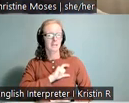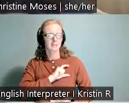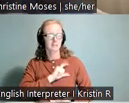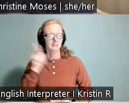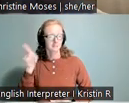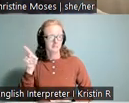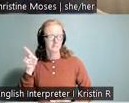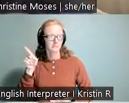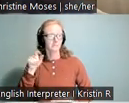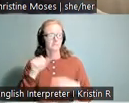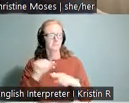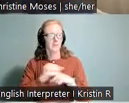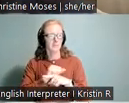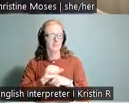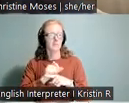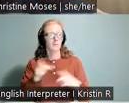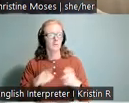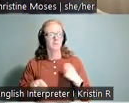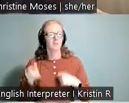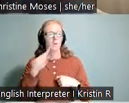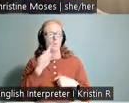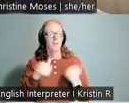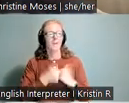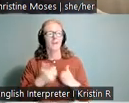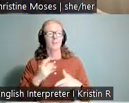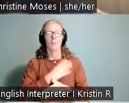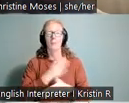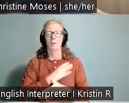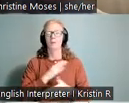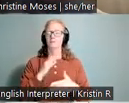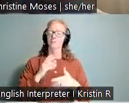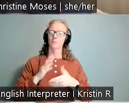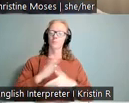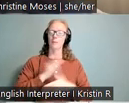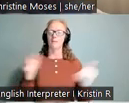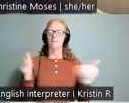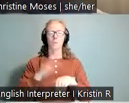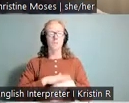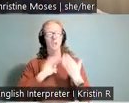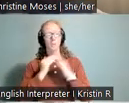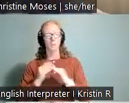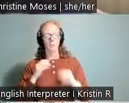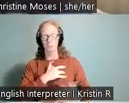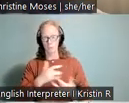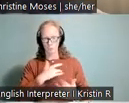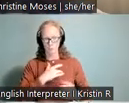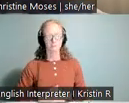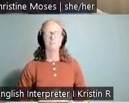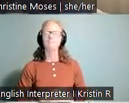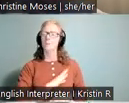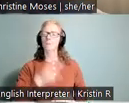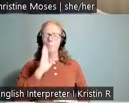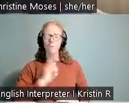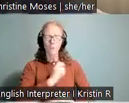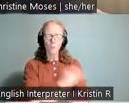concerns. The board shall have the authority to make policy and directive recommendations to the Portland Police Bureau and City Council.